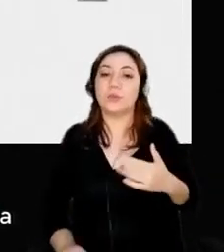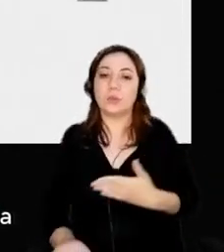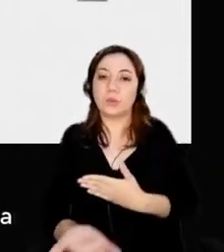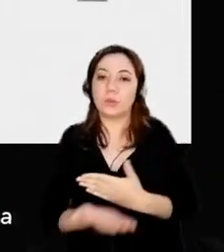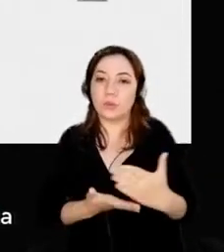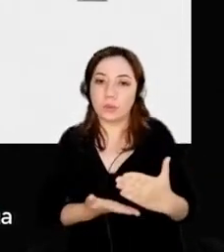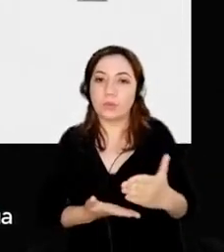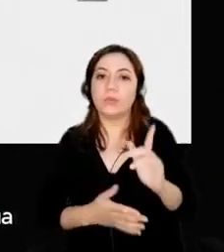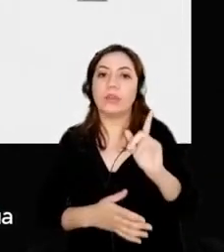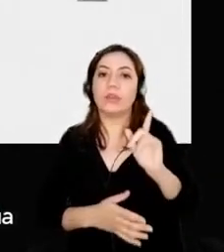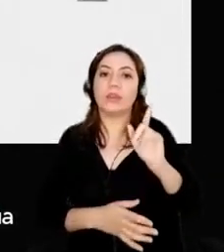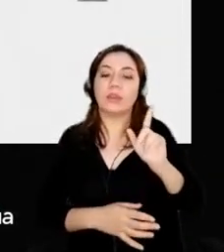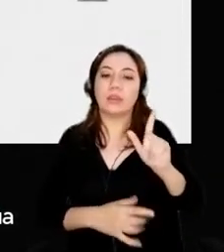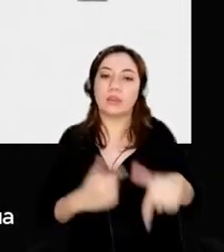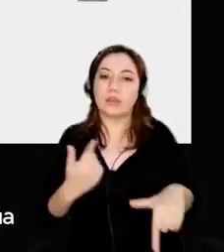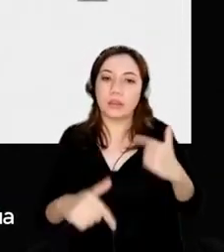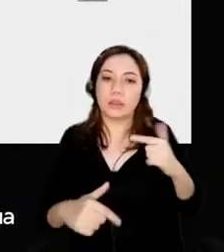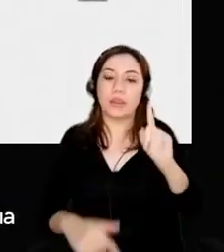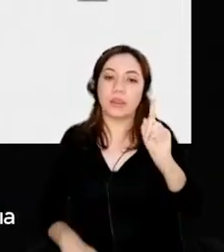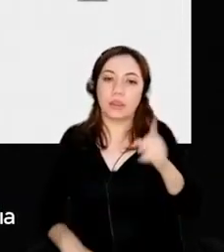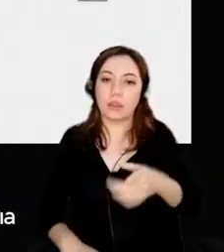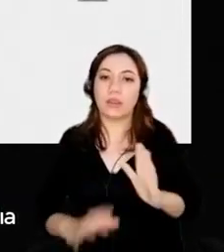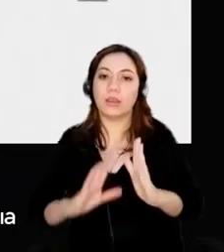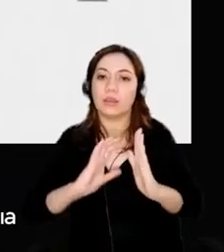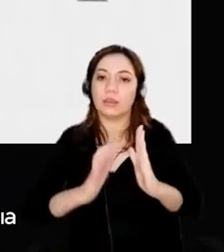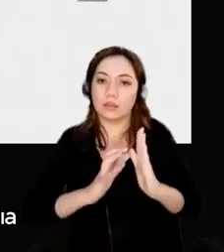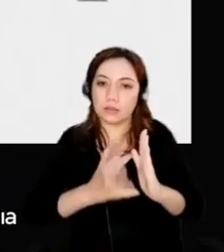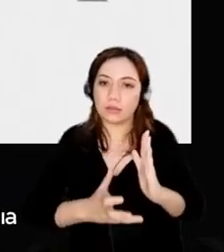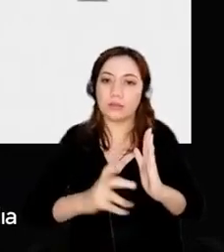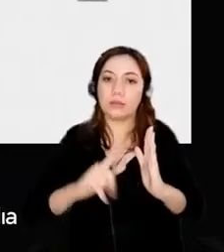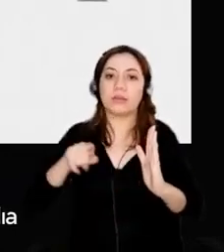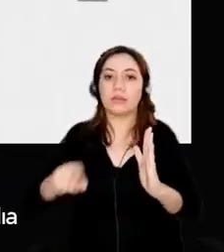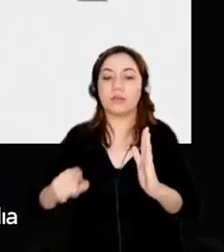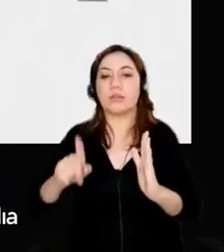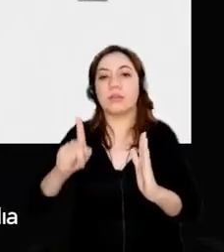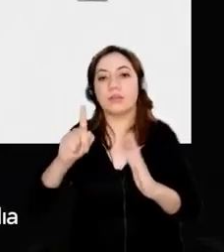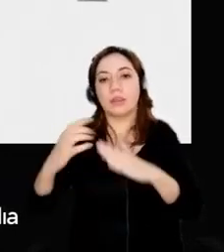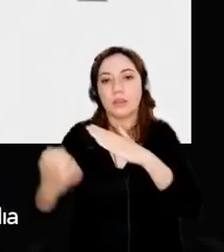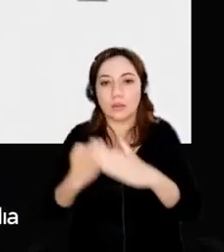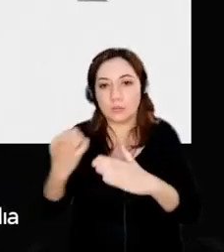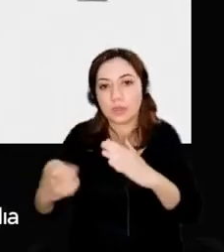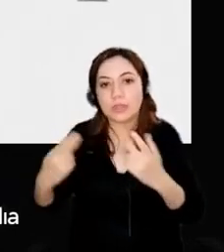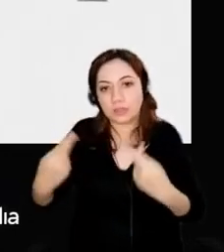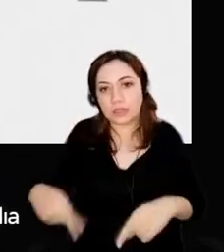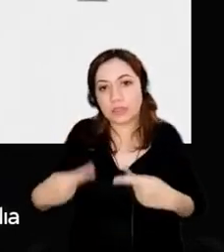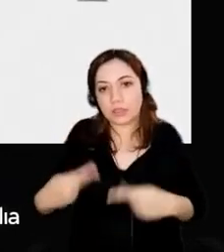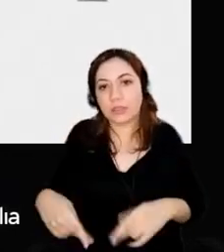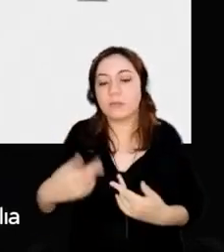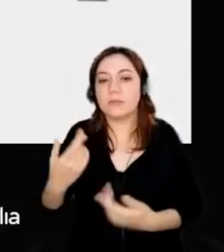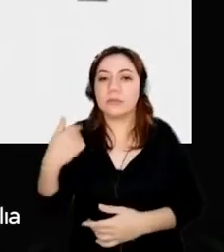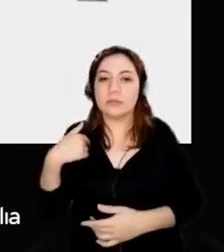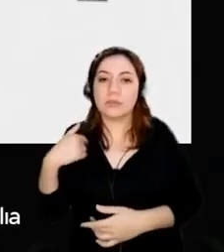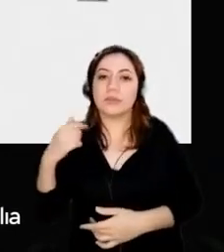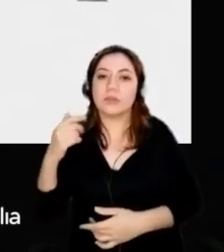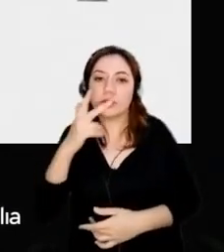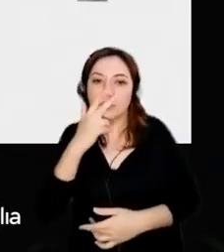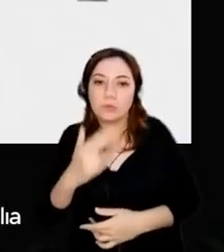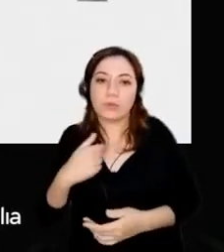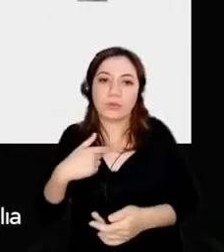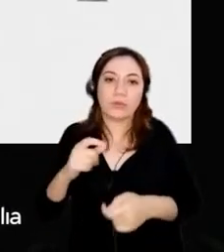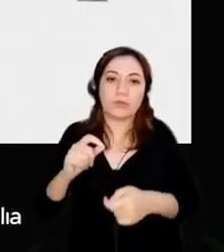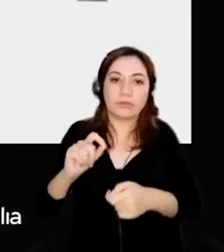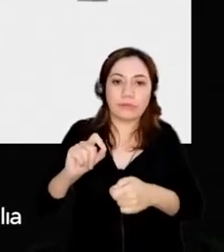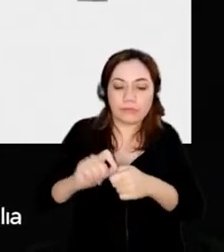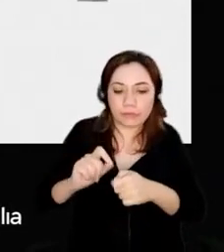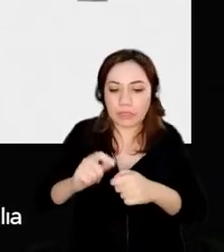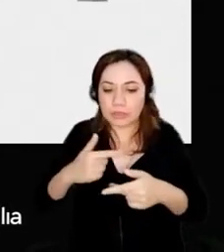our data, enterprise data warehouse group, and I've just kind of made my way through a couple of different roles, but always dealing